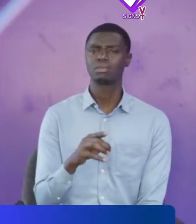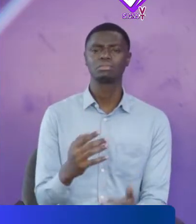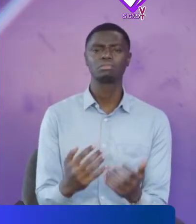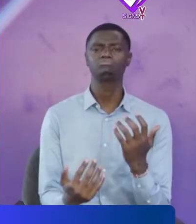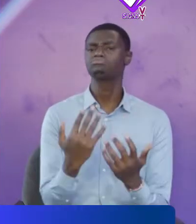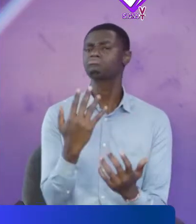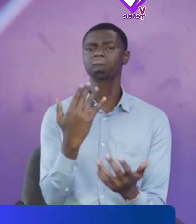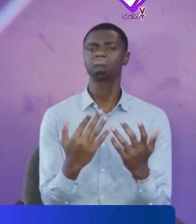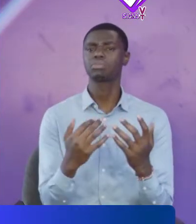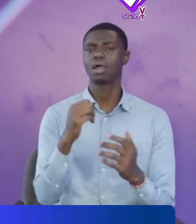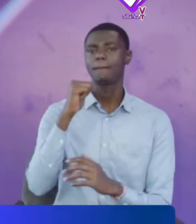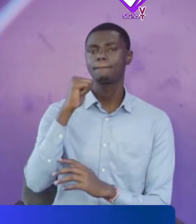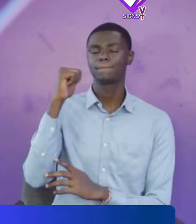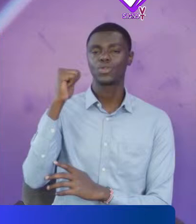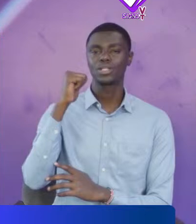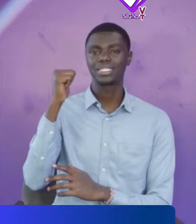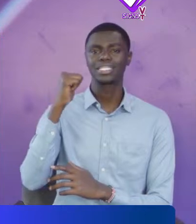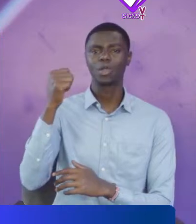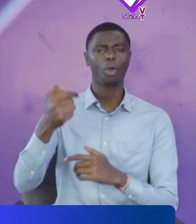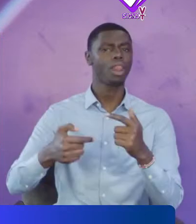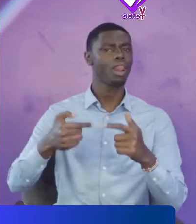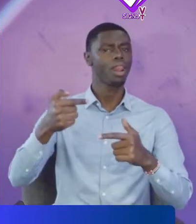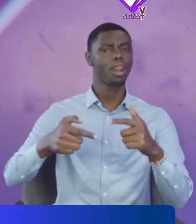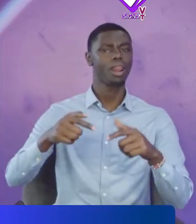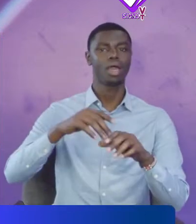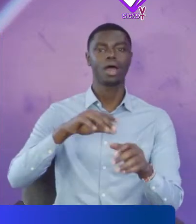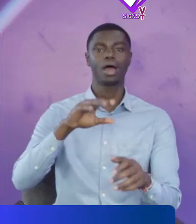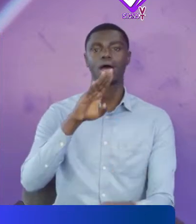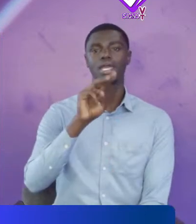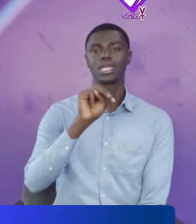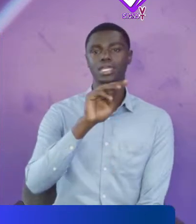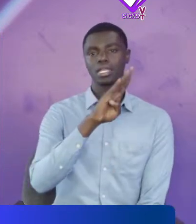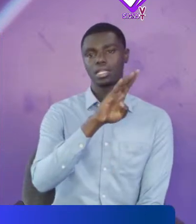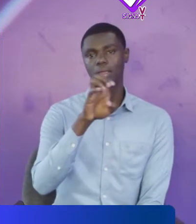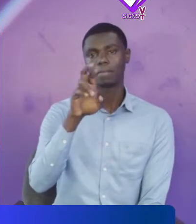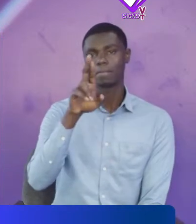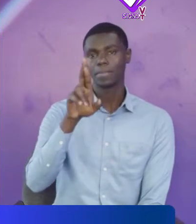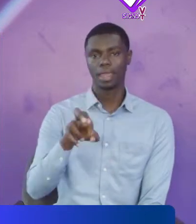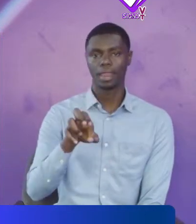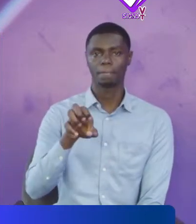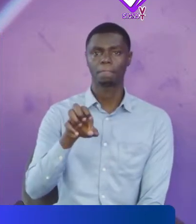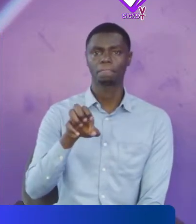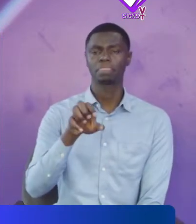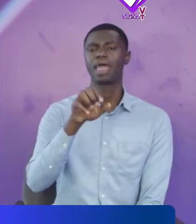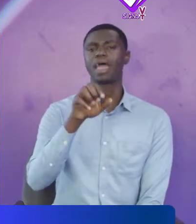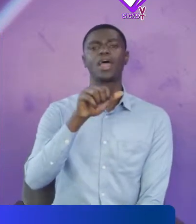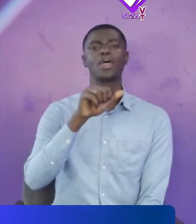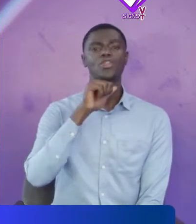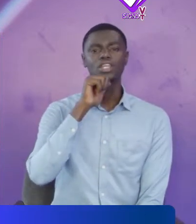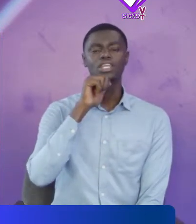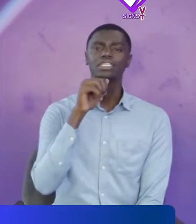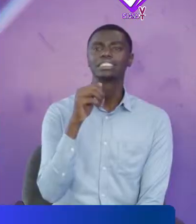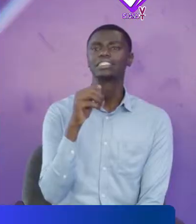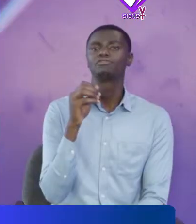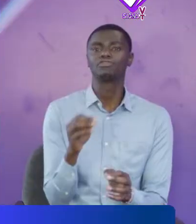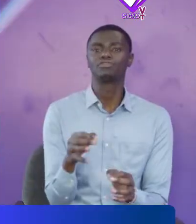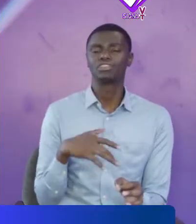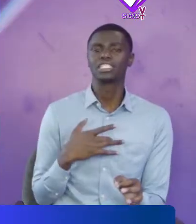political battle in Mbere. Seems like there's not any other by-election that is happening in a